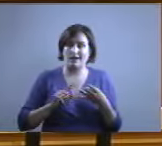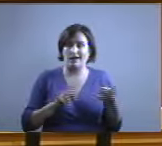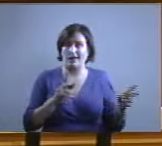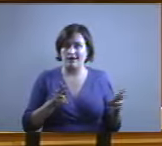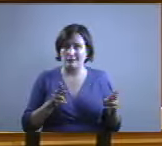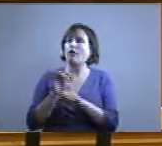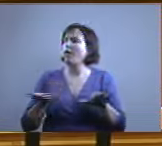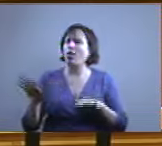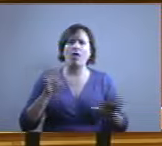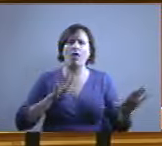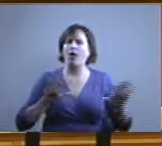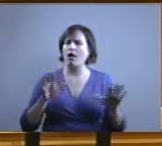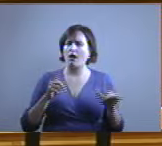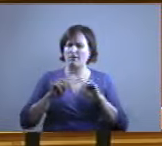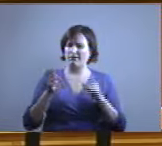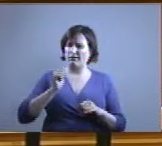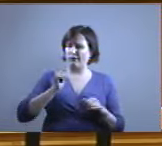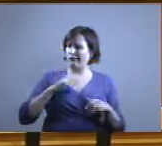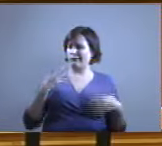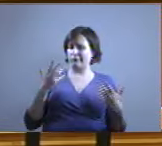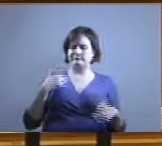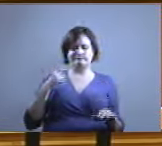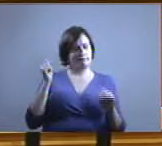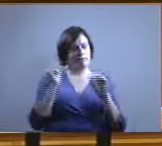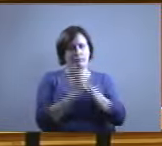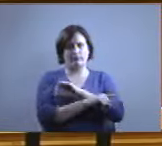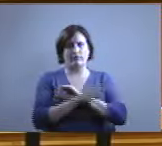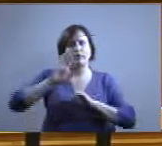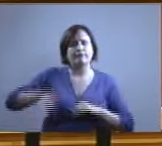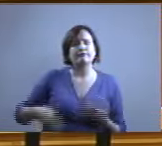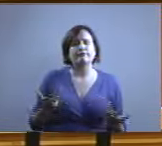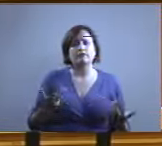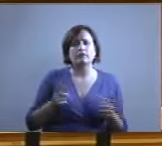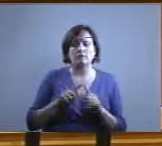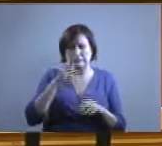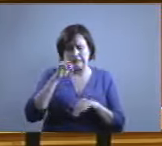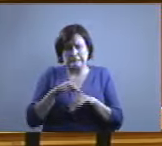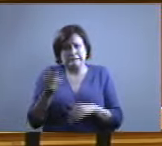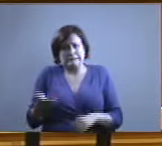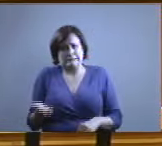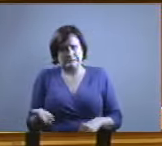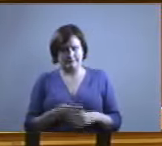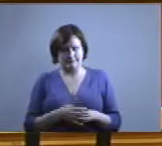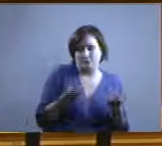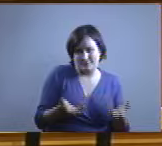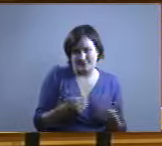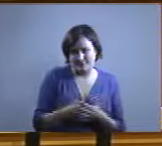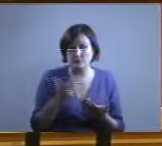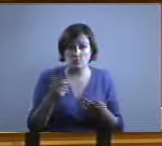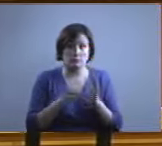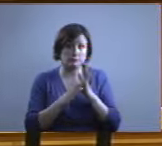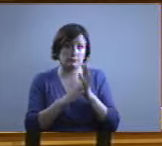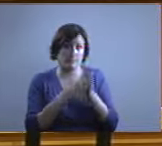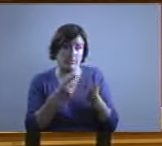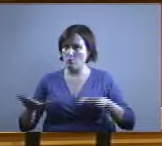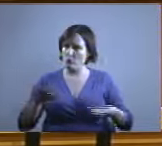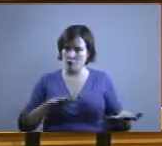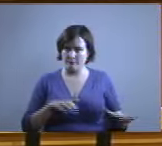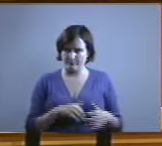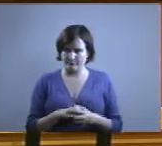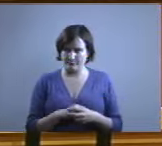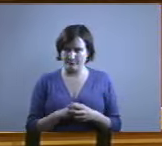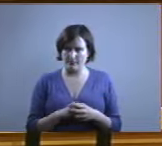so forth, once they realize that they bayaqhathwa, South Africa has moved away from promoting. And when you go to a hospital,